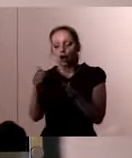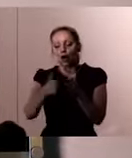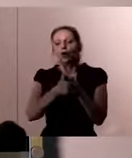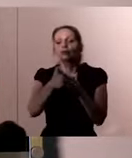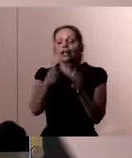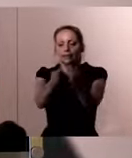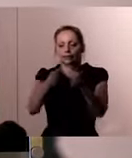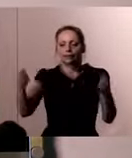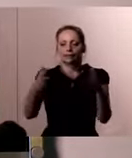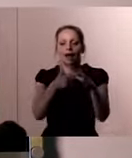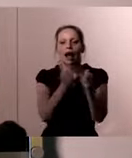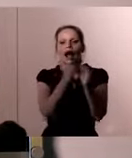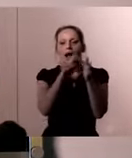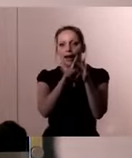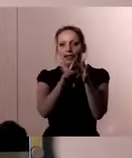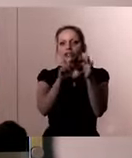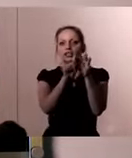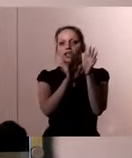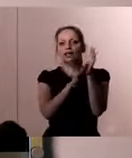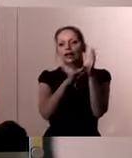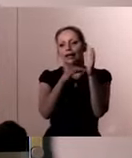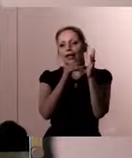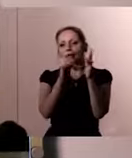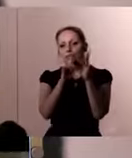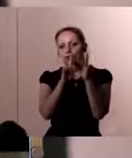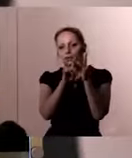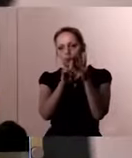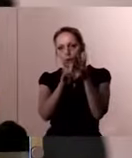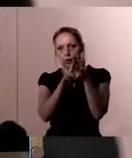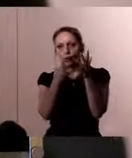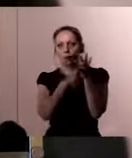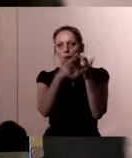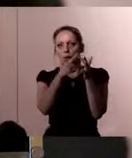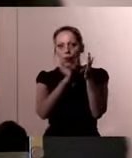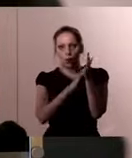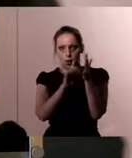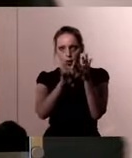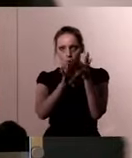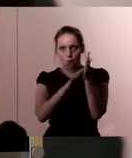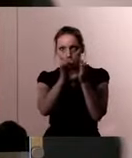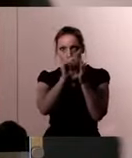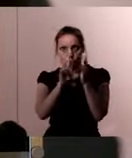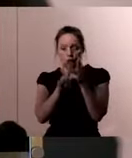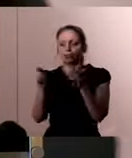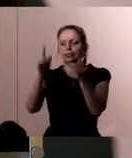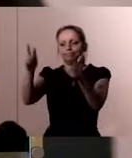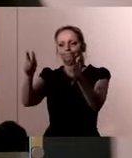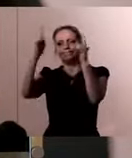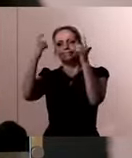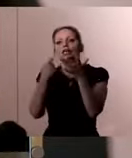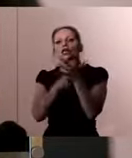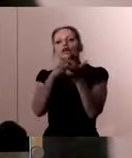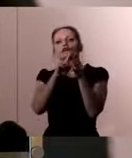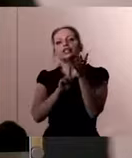in The Age that's written by Enzo Raimondo. Enzo Raimondo is the head of the Real Estate Institute of